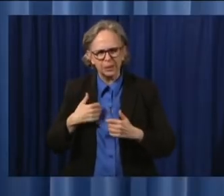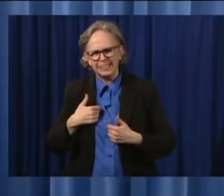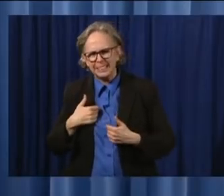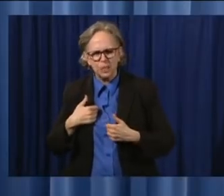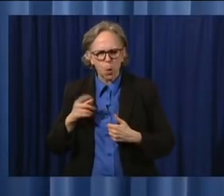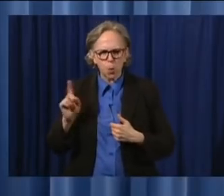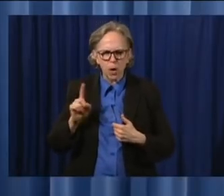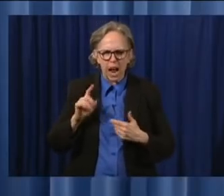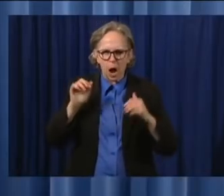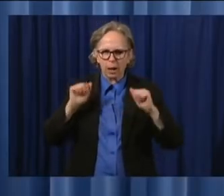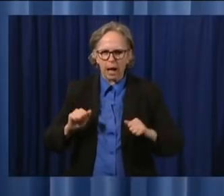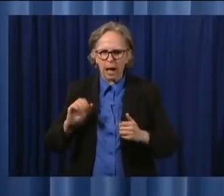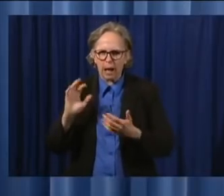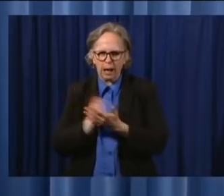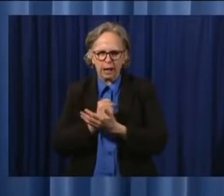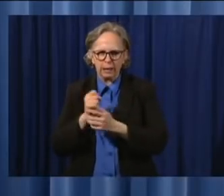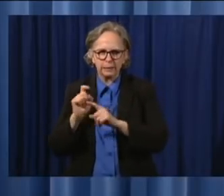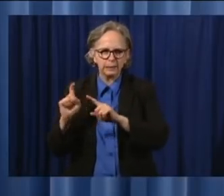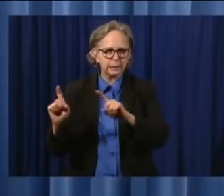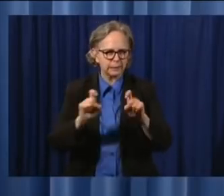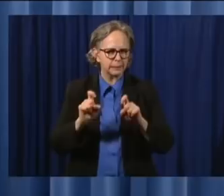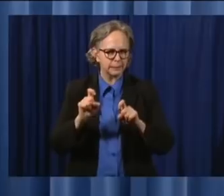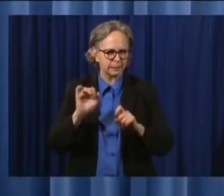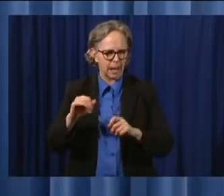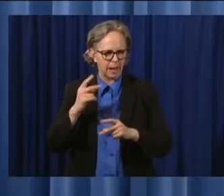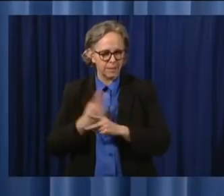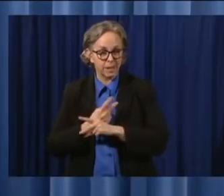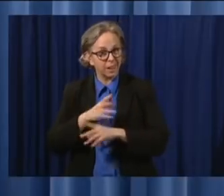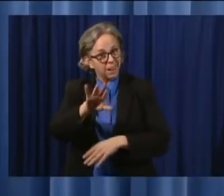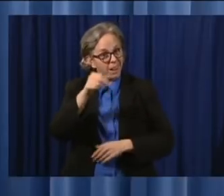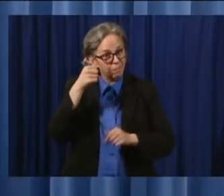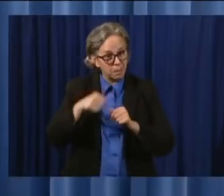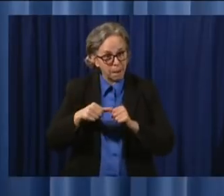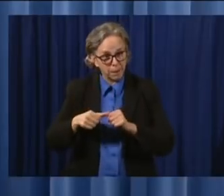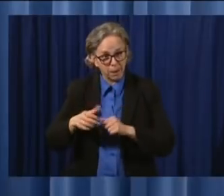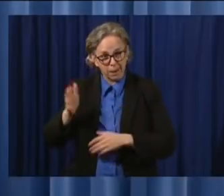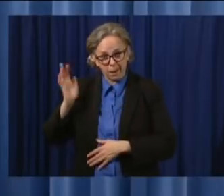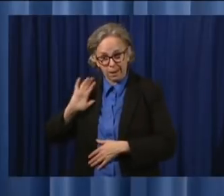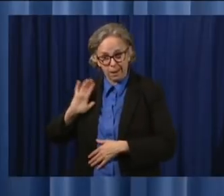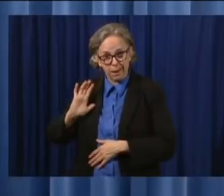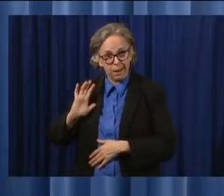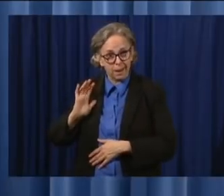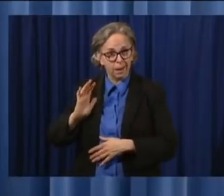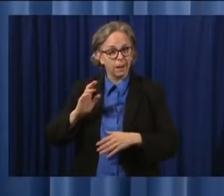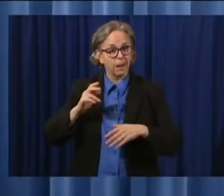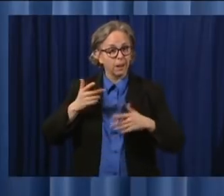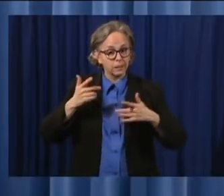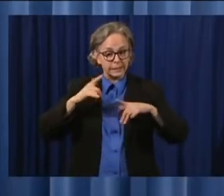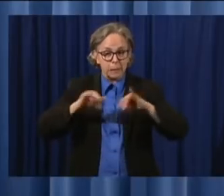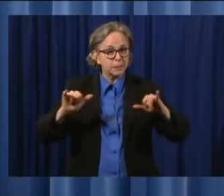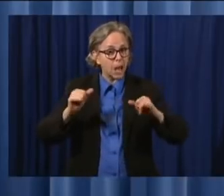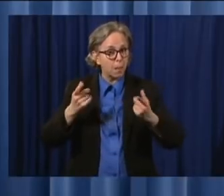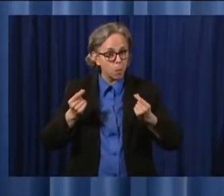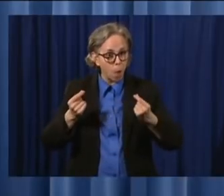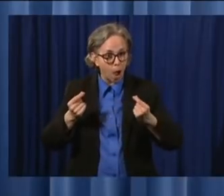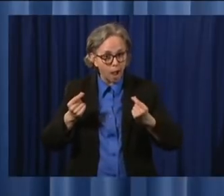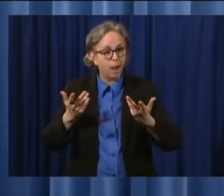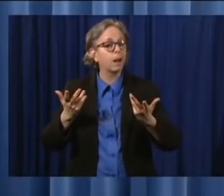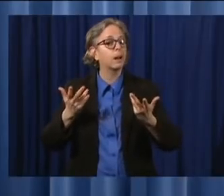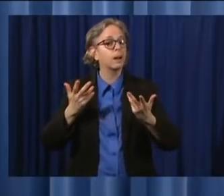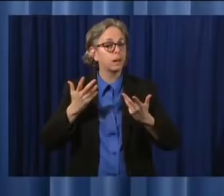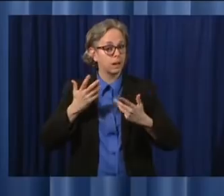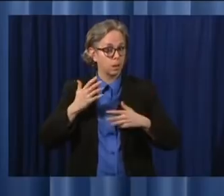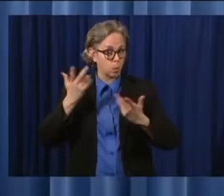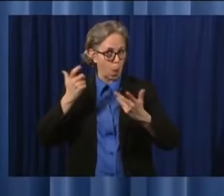testing? You try to do two things at once. One is you're trying to keep from there being community